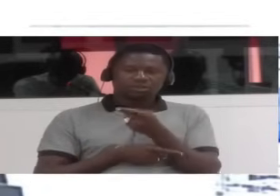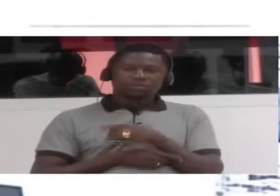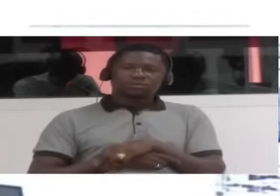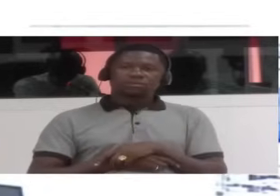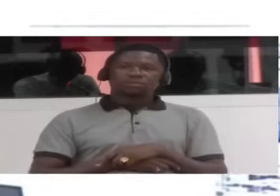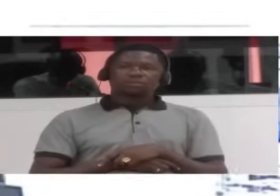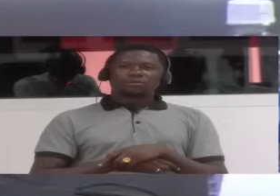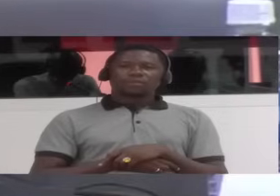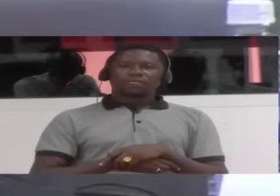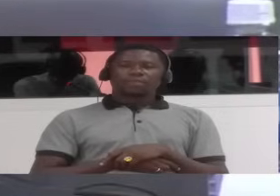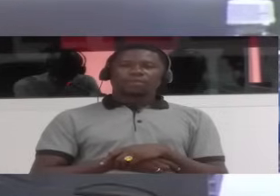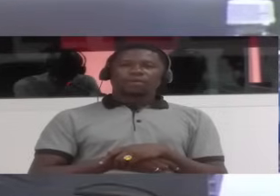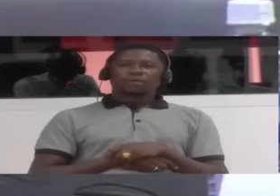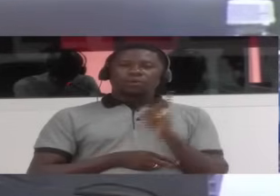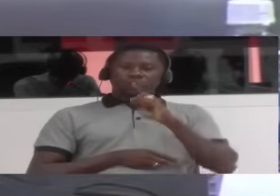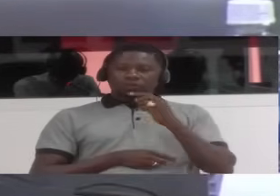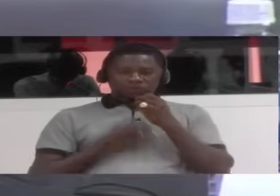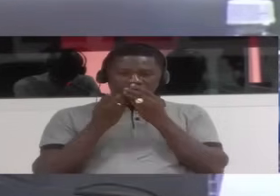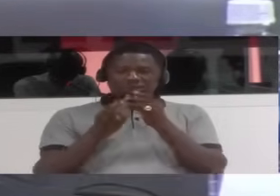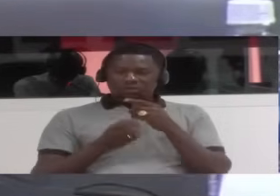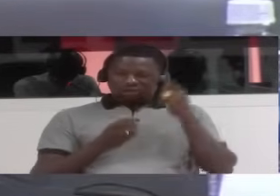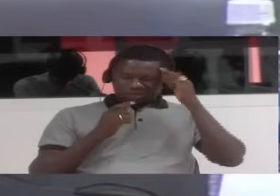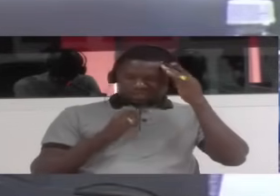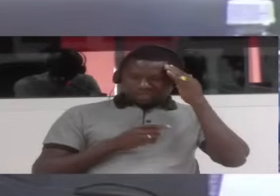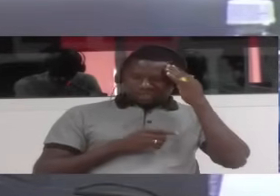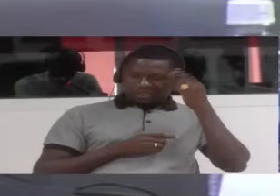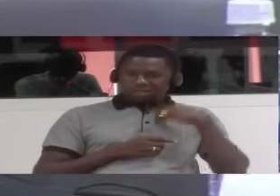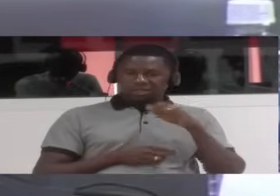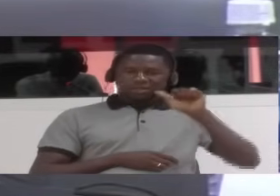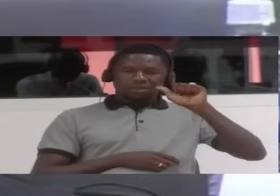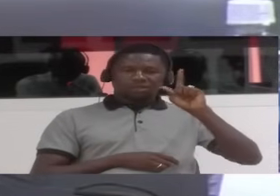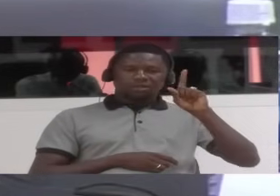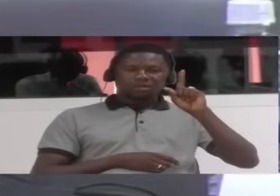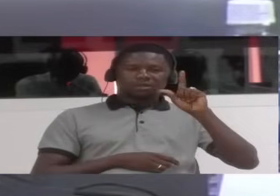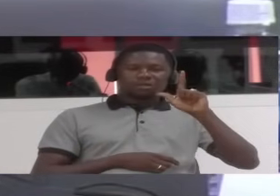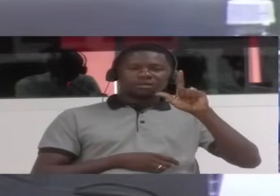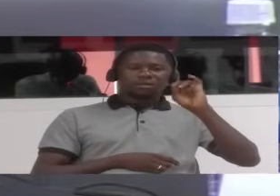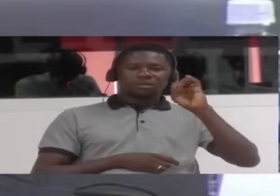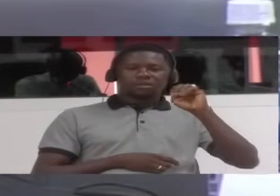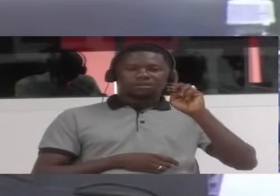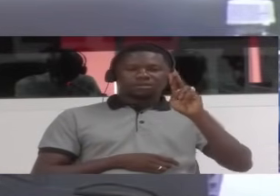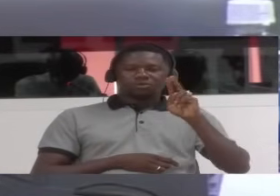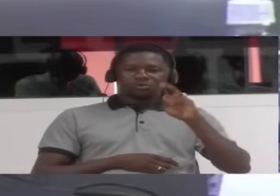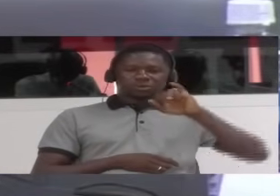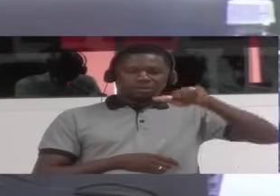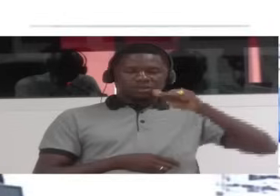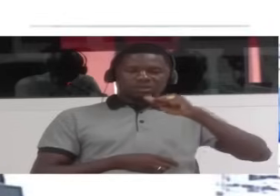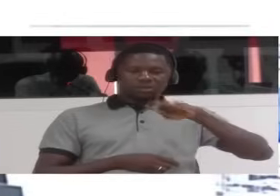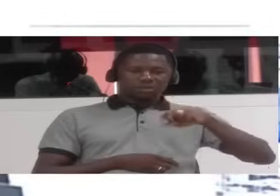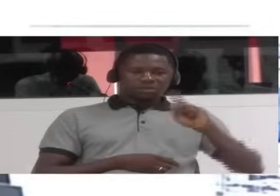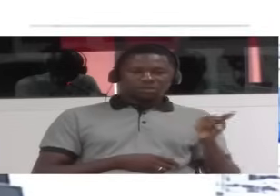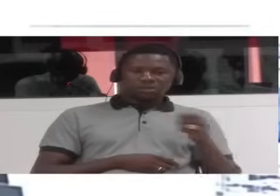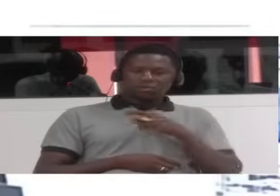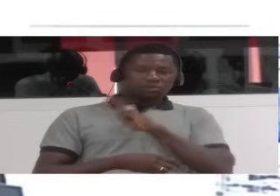What do you say to the suggestion that Aliu Jeng did not leave the car? Did